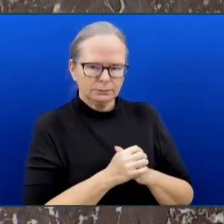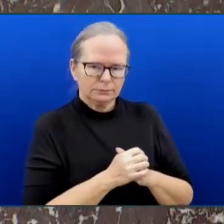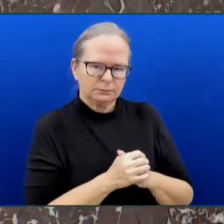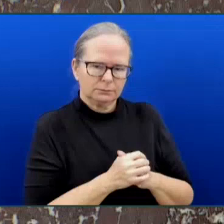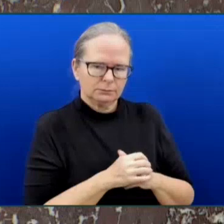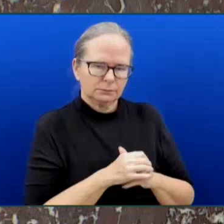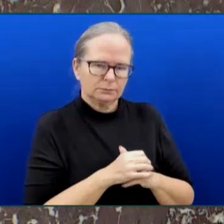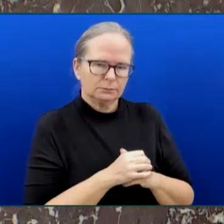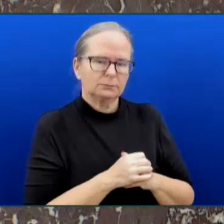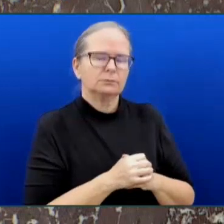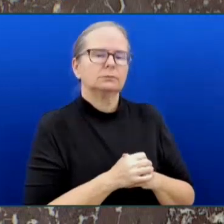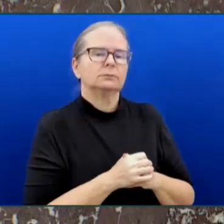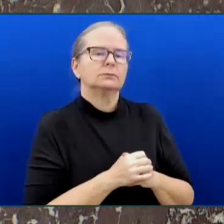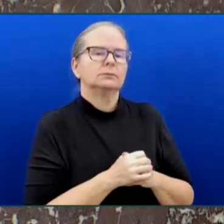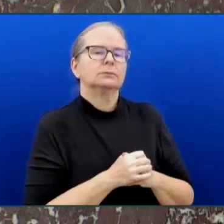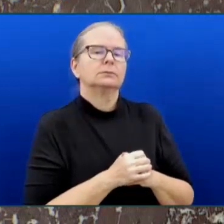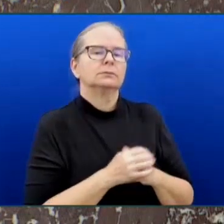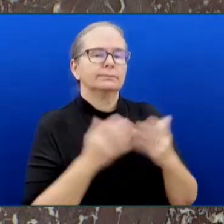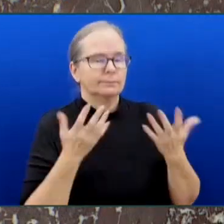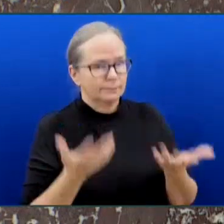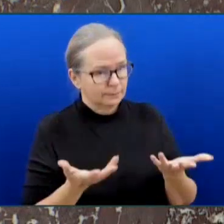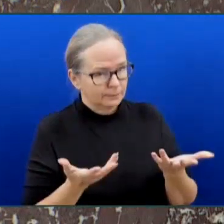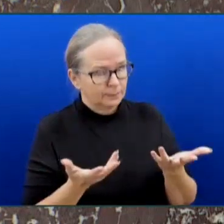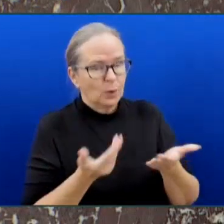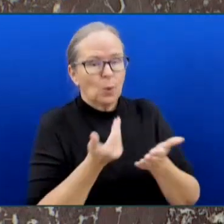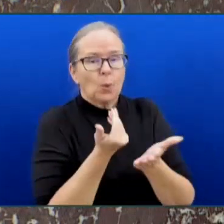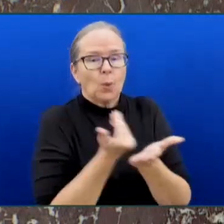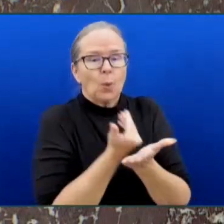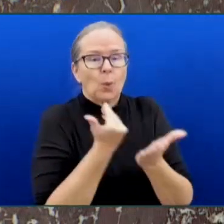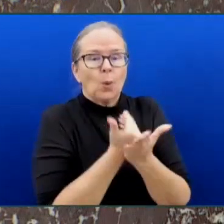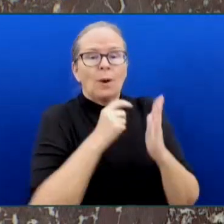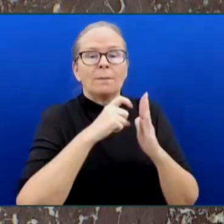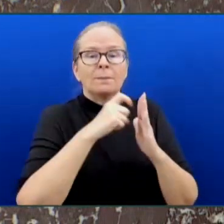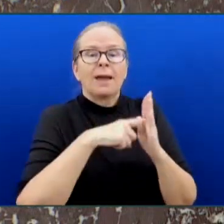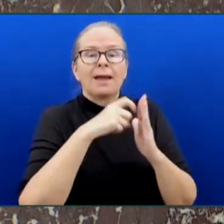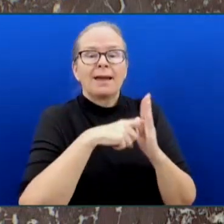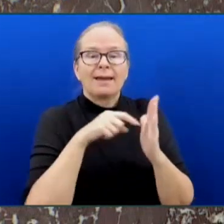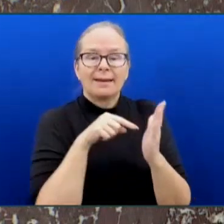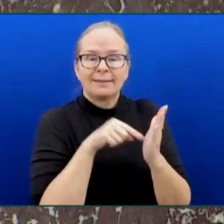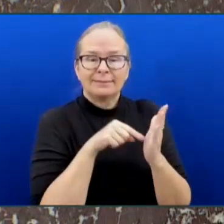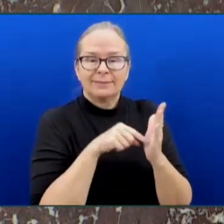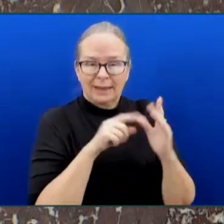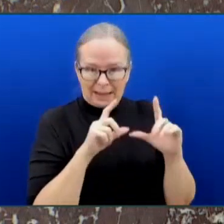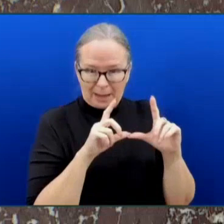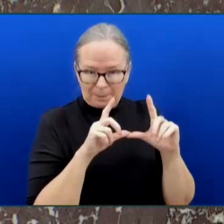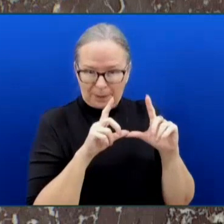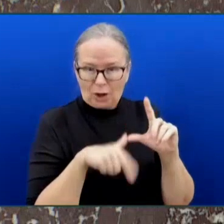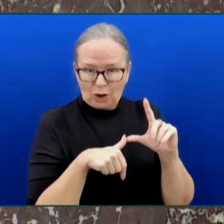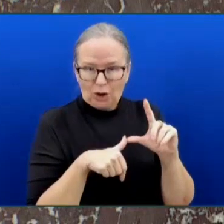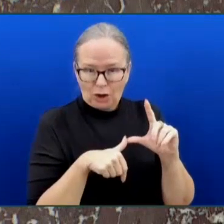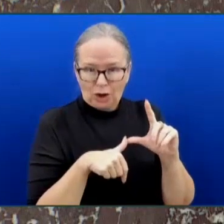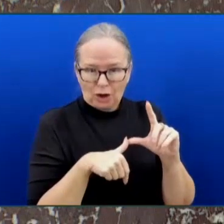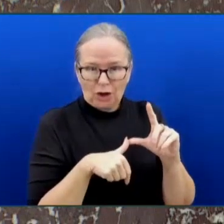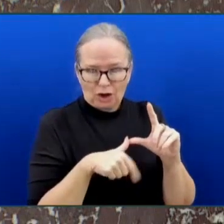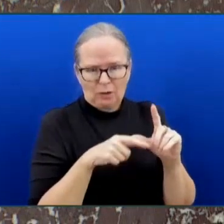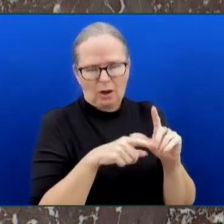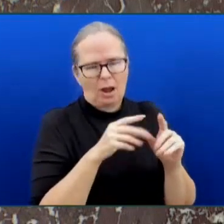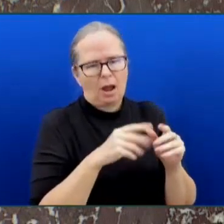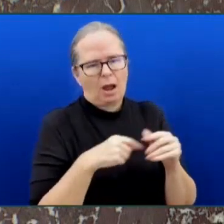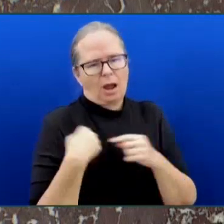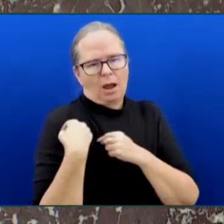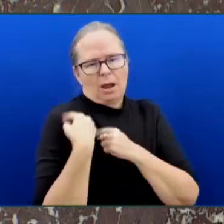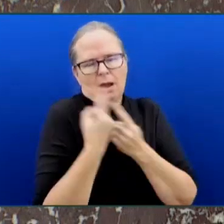Exploration for new mines is at a 10-year high in British Columbia. We have a critical mineral strategy. The